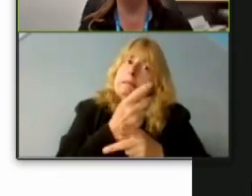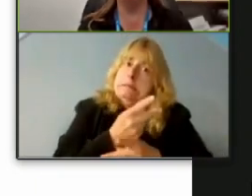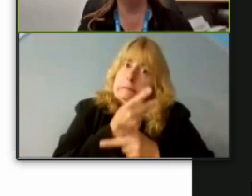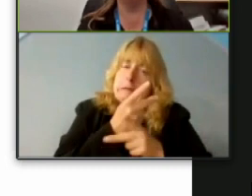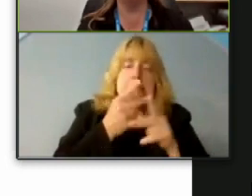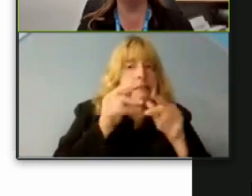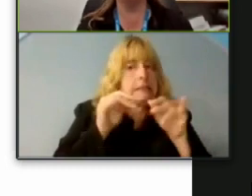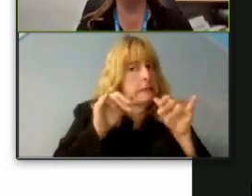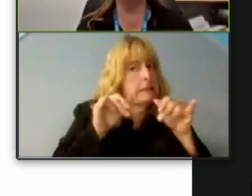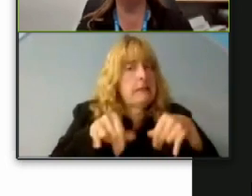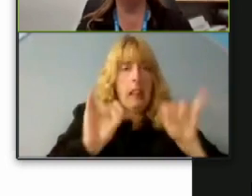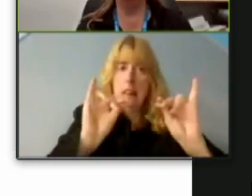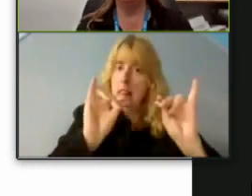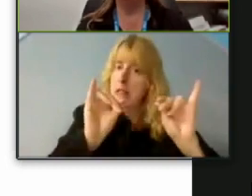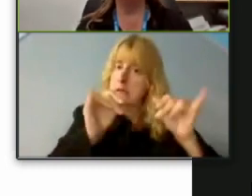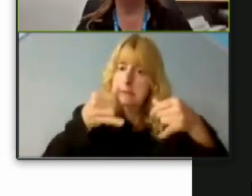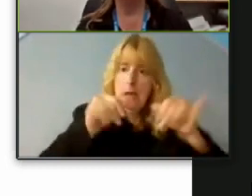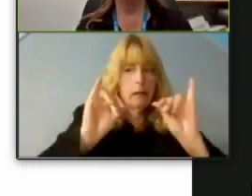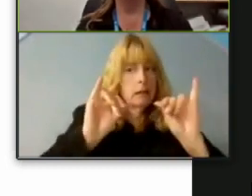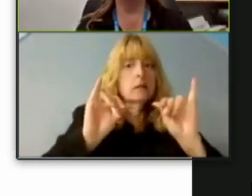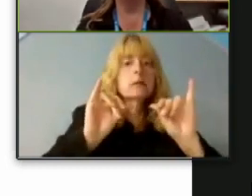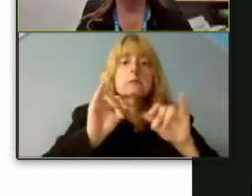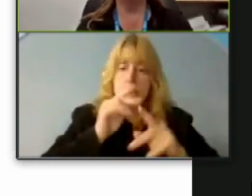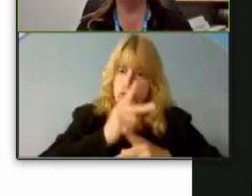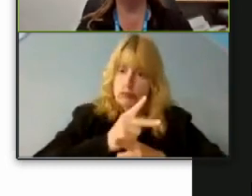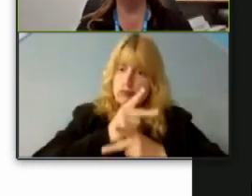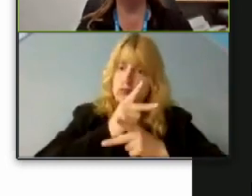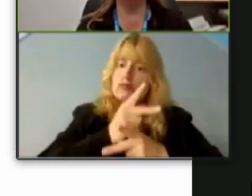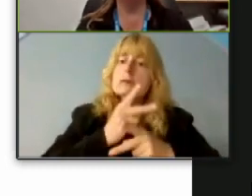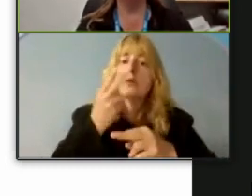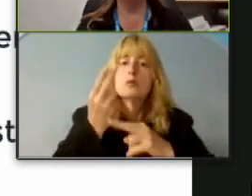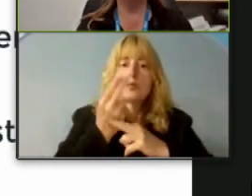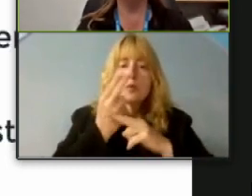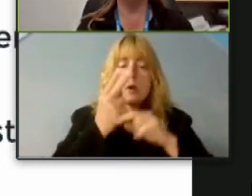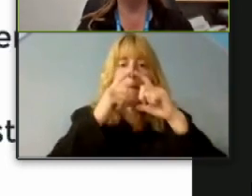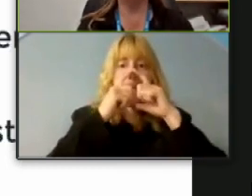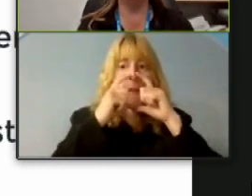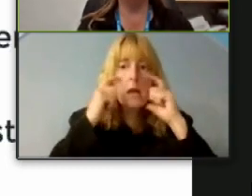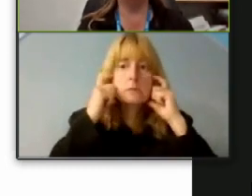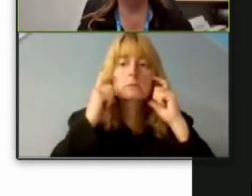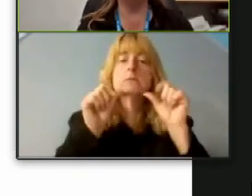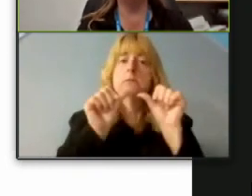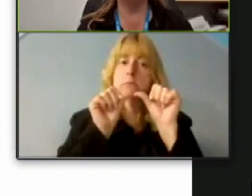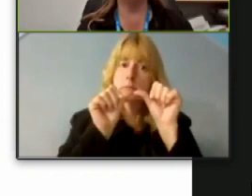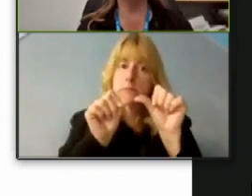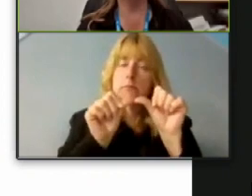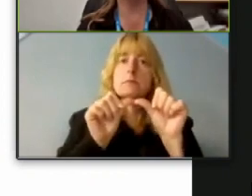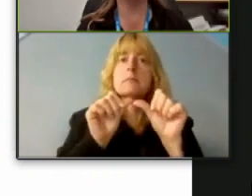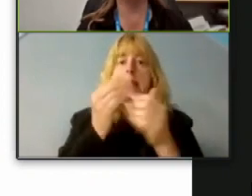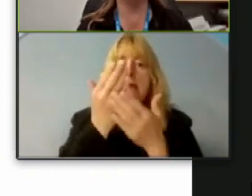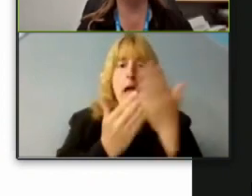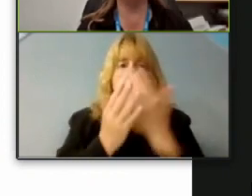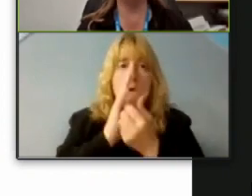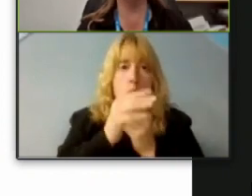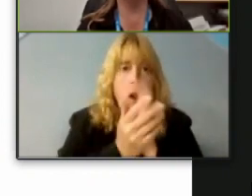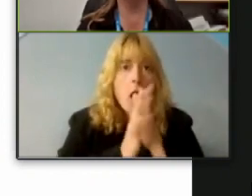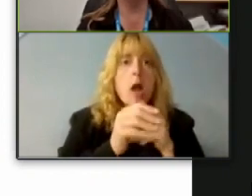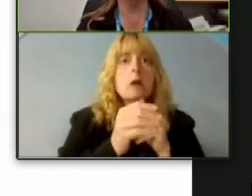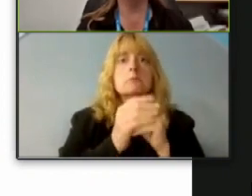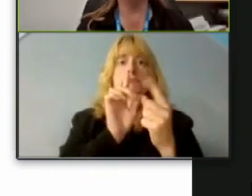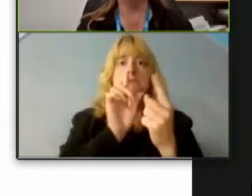health. Continue to wear a mask, social distance, continue all of your hand hygiene.